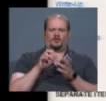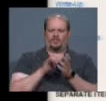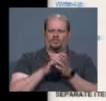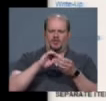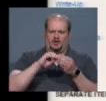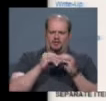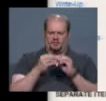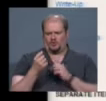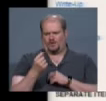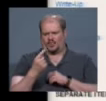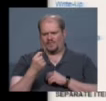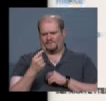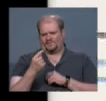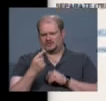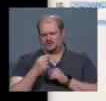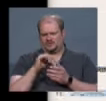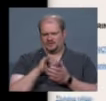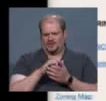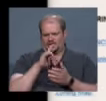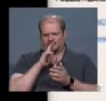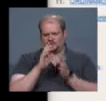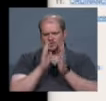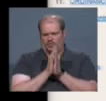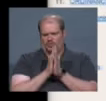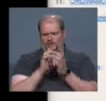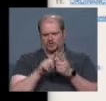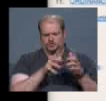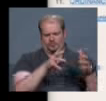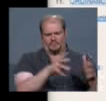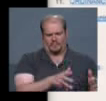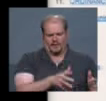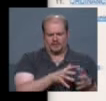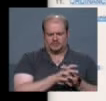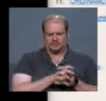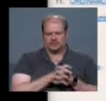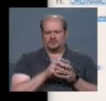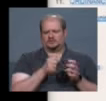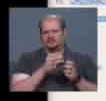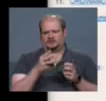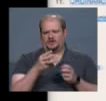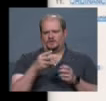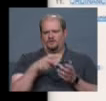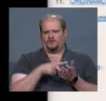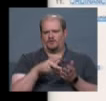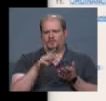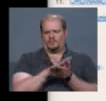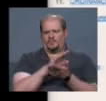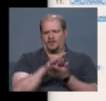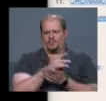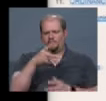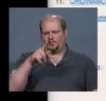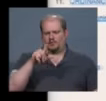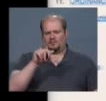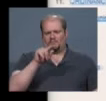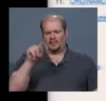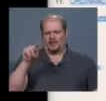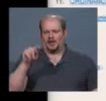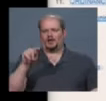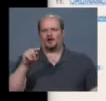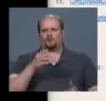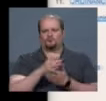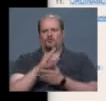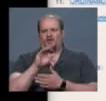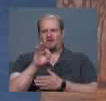number 11 is a request to abandon several paper plats and rights-of-way within